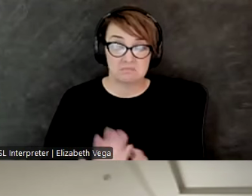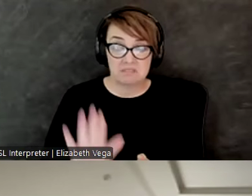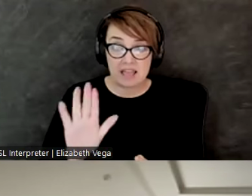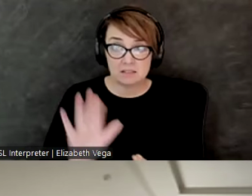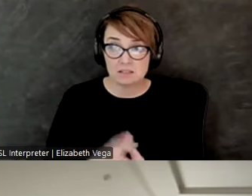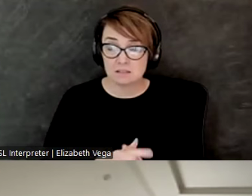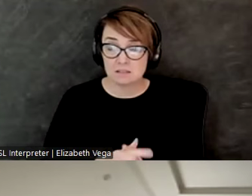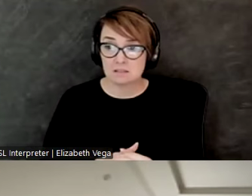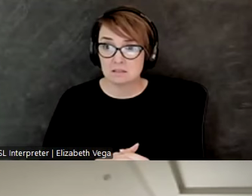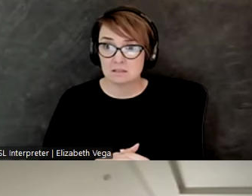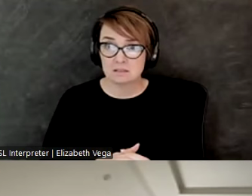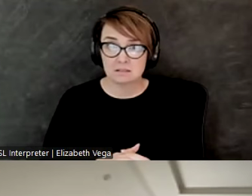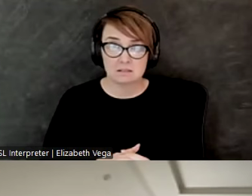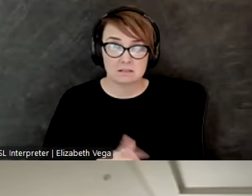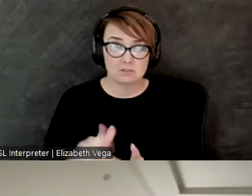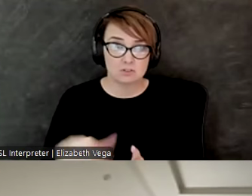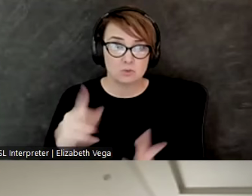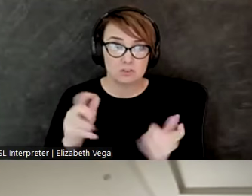adjust?